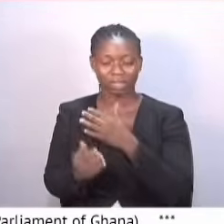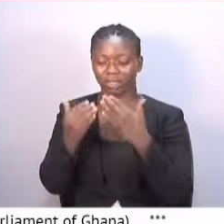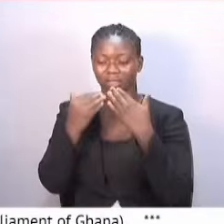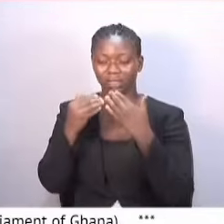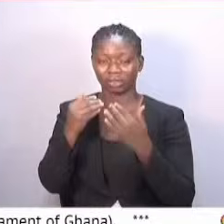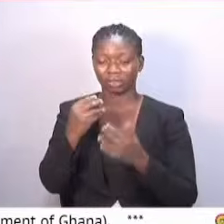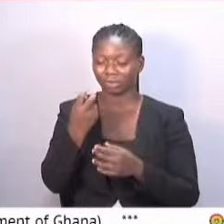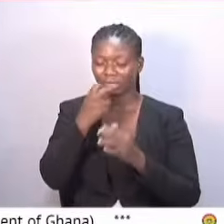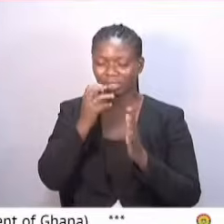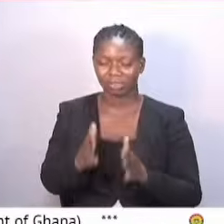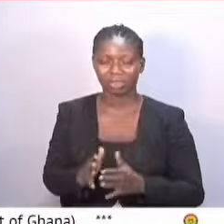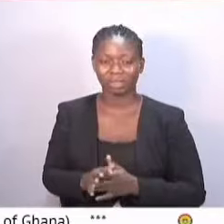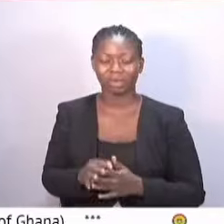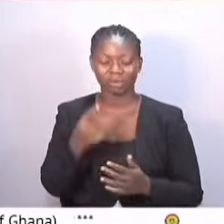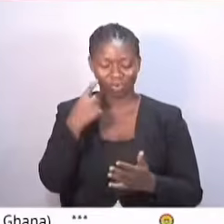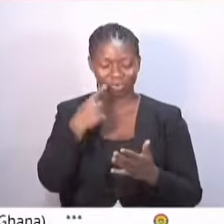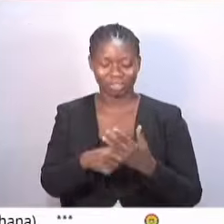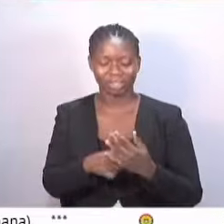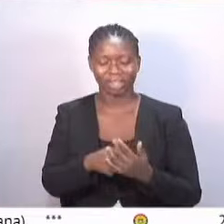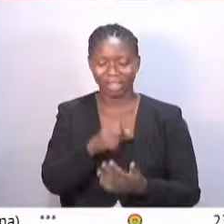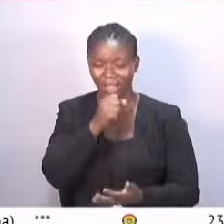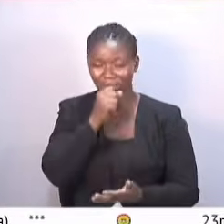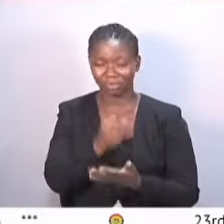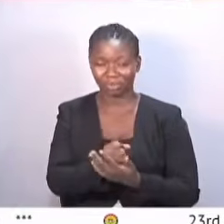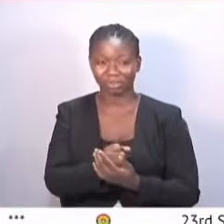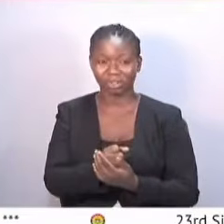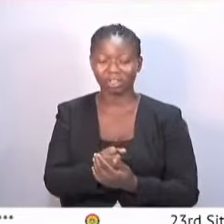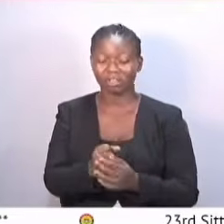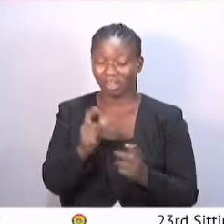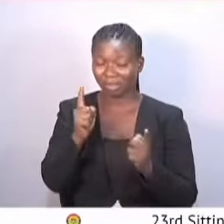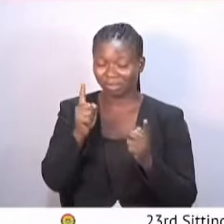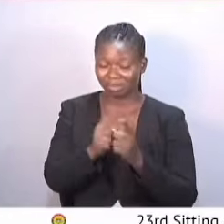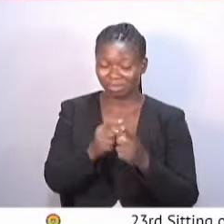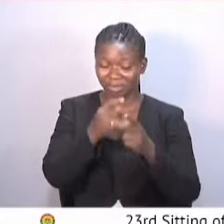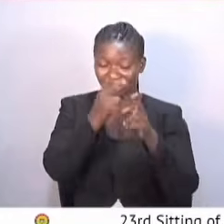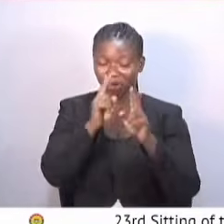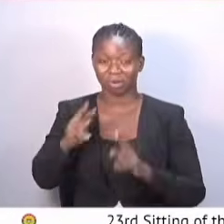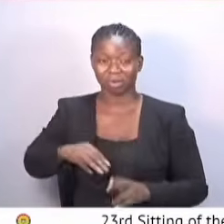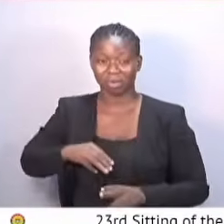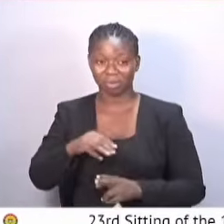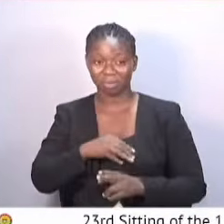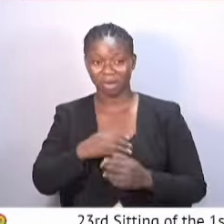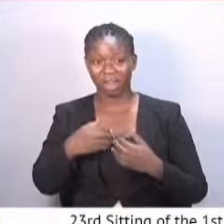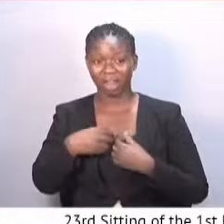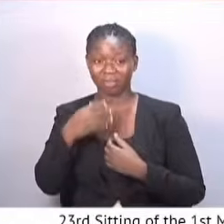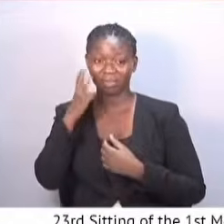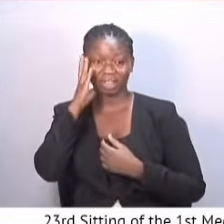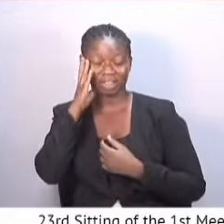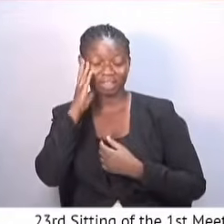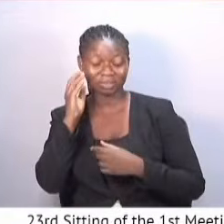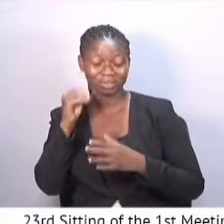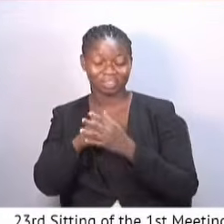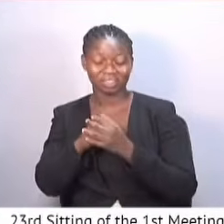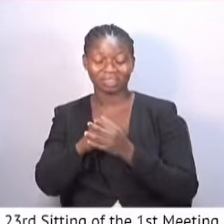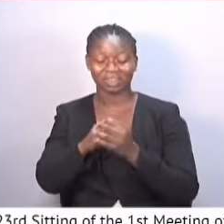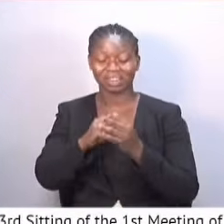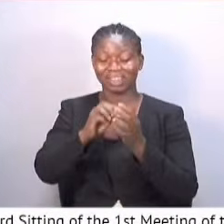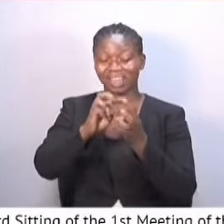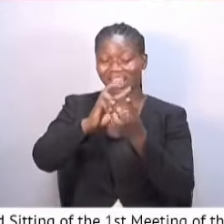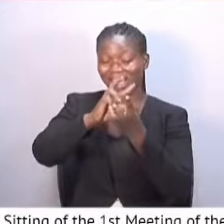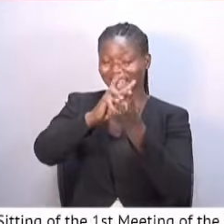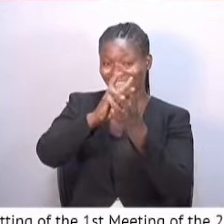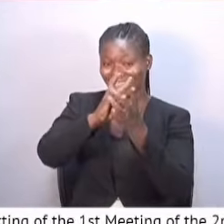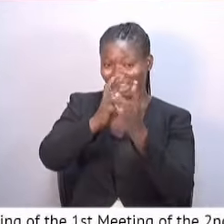Thank you, Mr. Speaker. We will look at that. I'm sure if I consult the honorable member who has experience in the climate